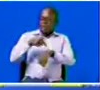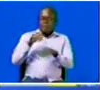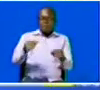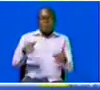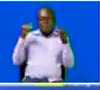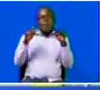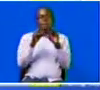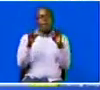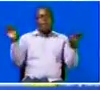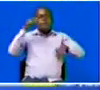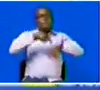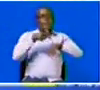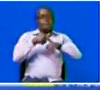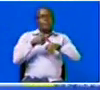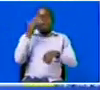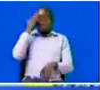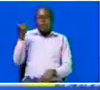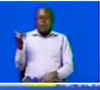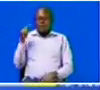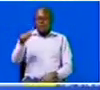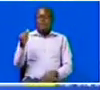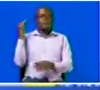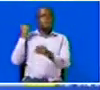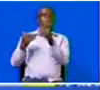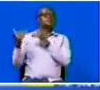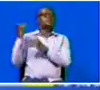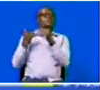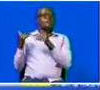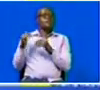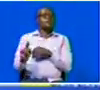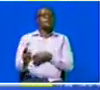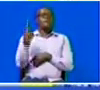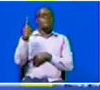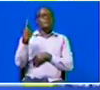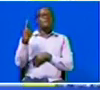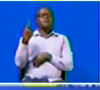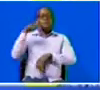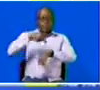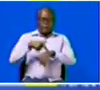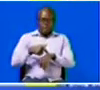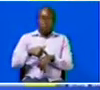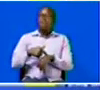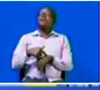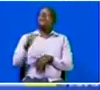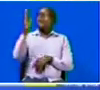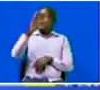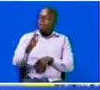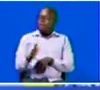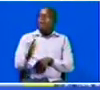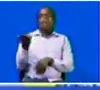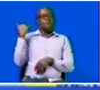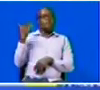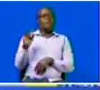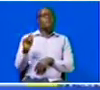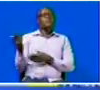a country because it is historic. The first time ever this country will be